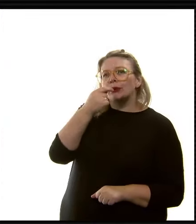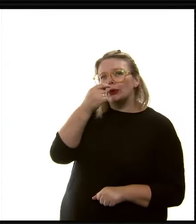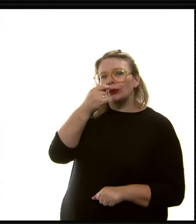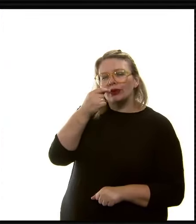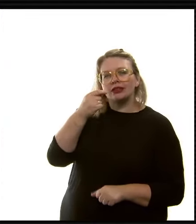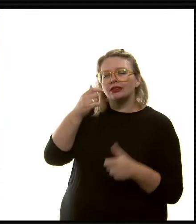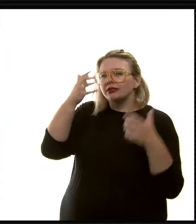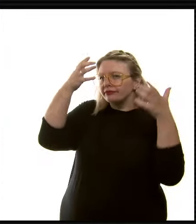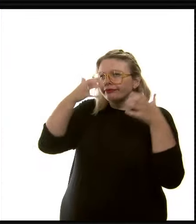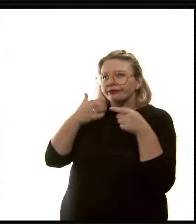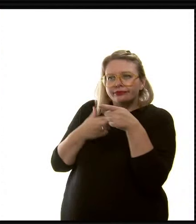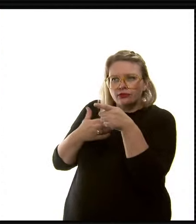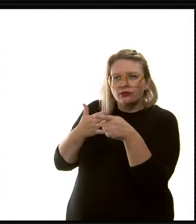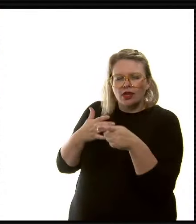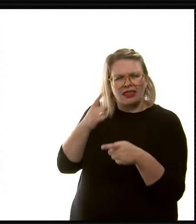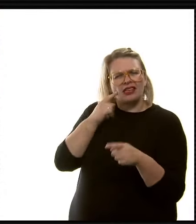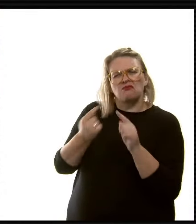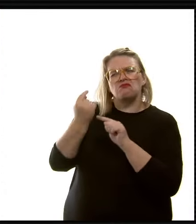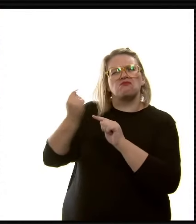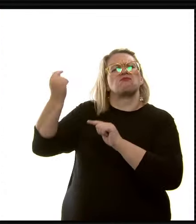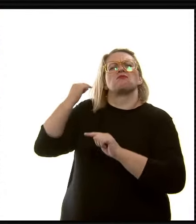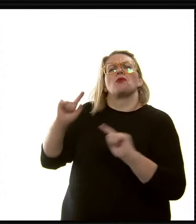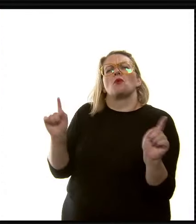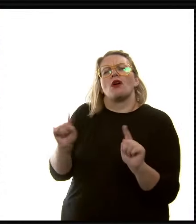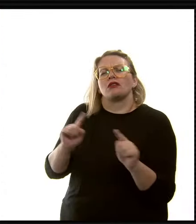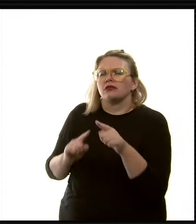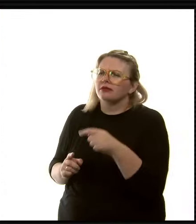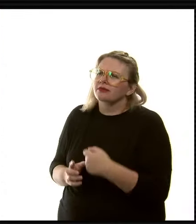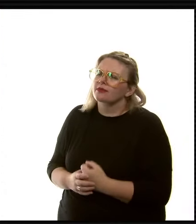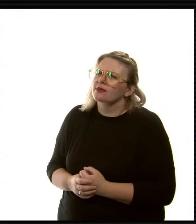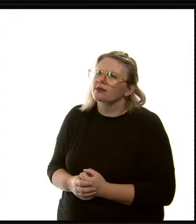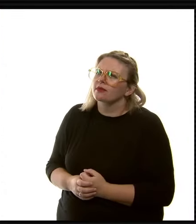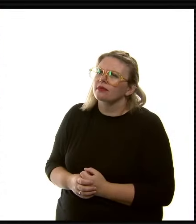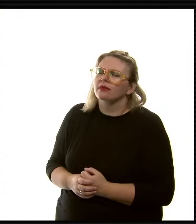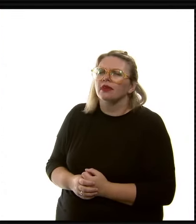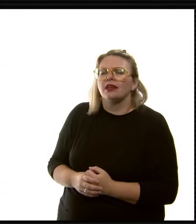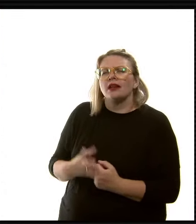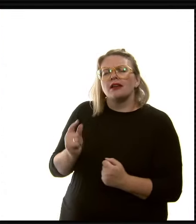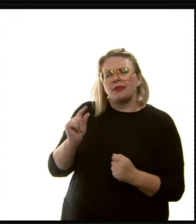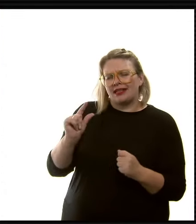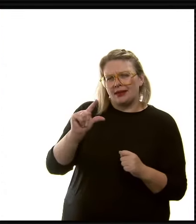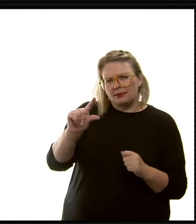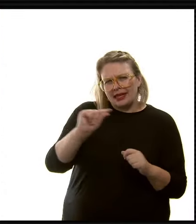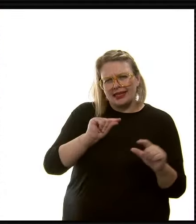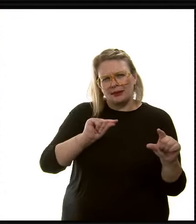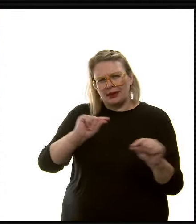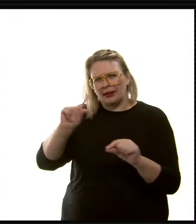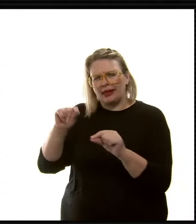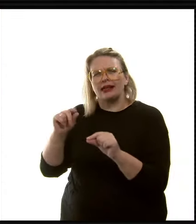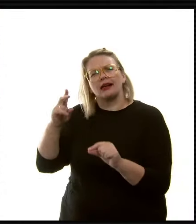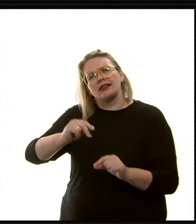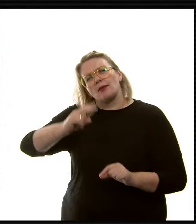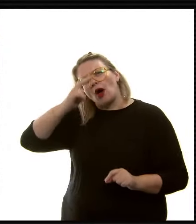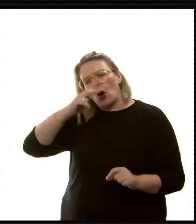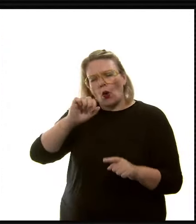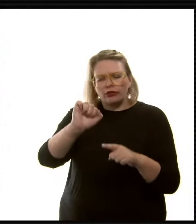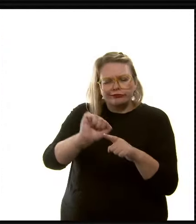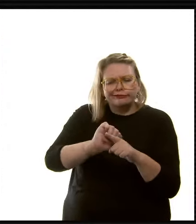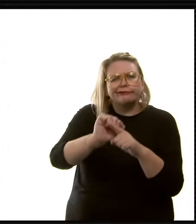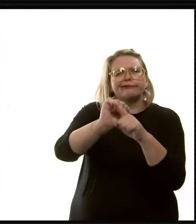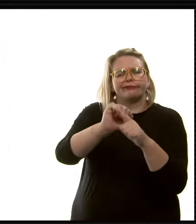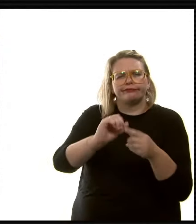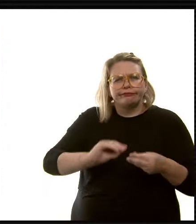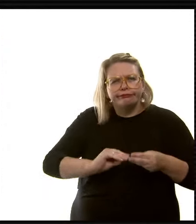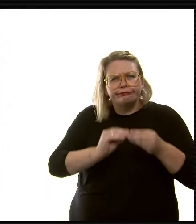what castles did they have in the past, and could we like take things from those or improve on the designs that were there or make them bigger, more